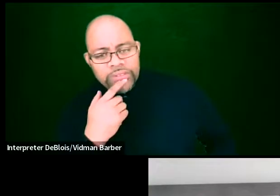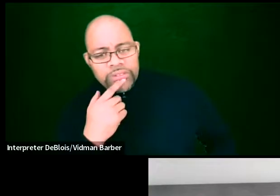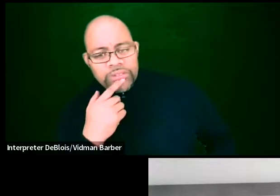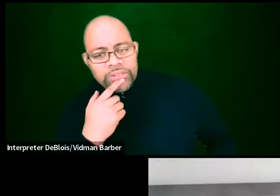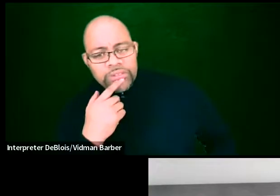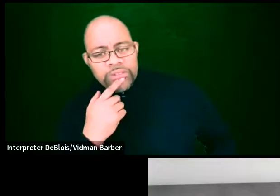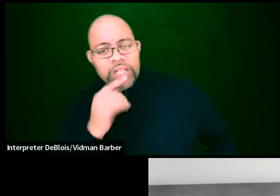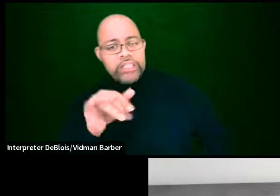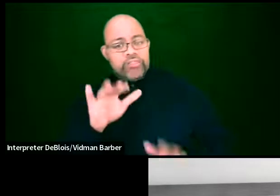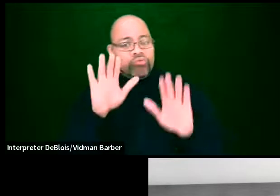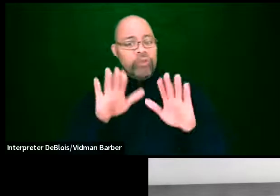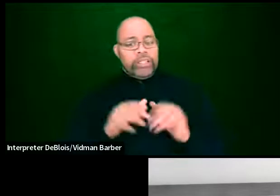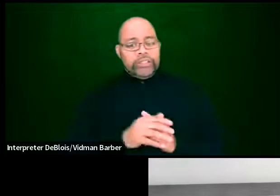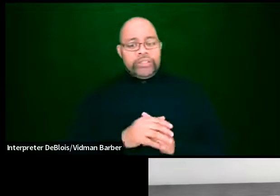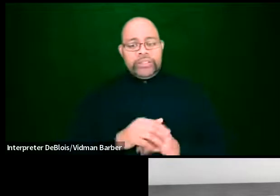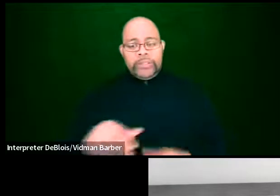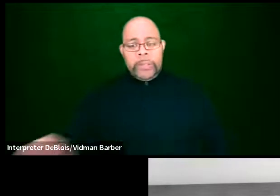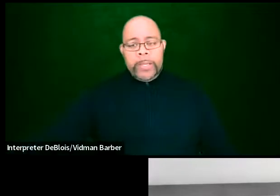That's a great one.